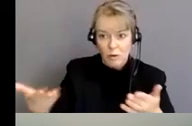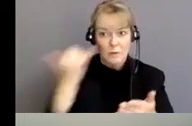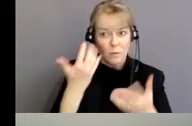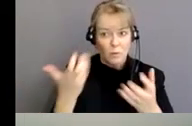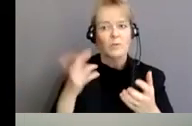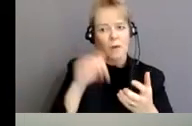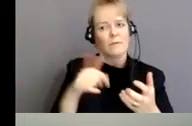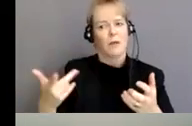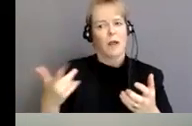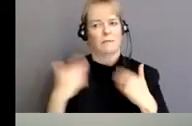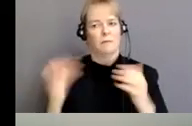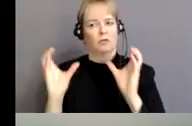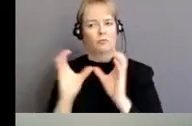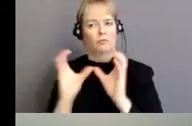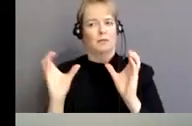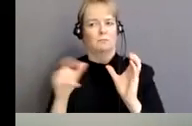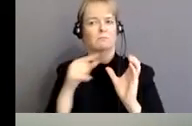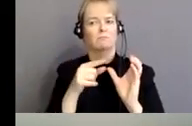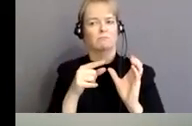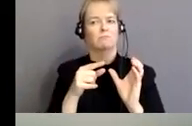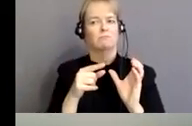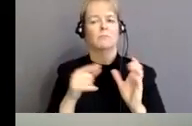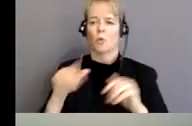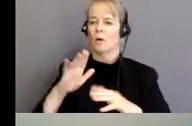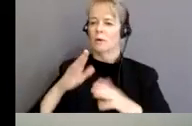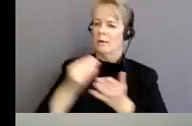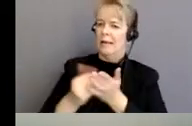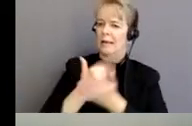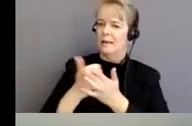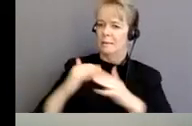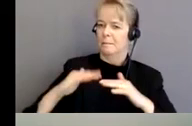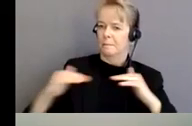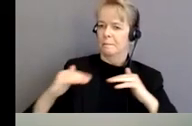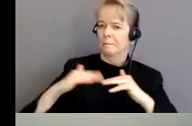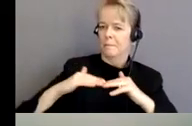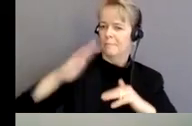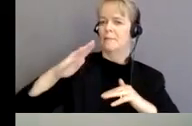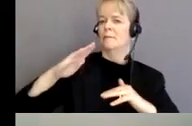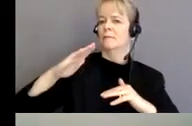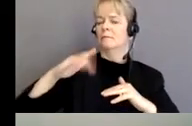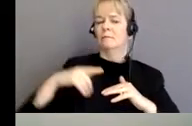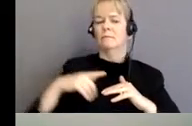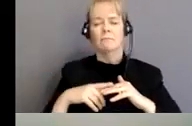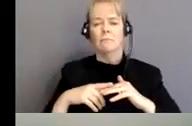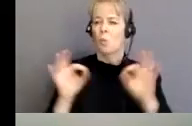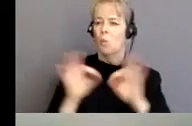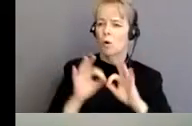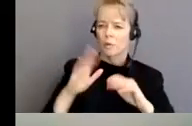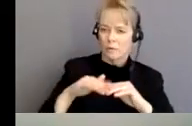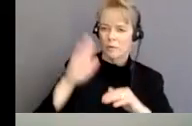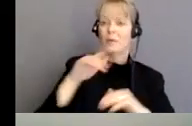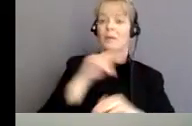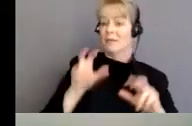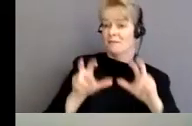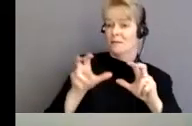be an accredited investor, which means that you have an income level of a certain amount and a net worth of a certain amount. And it's a form that the investor fills out and